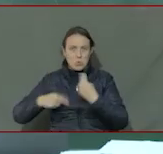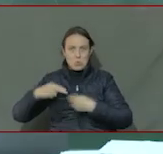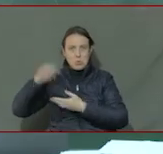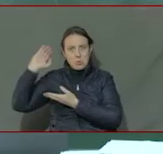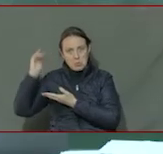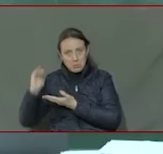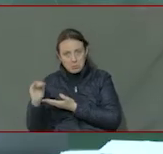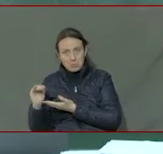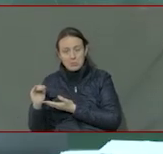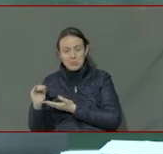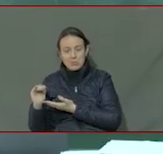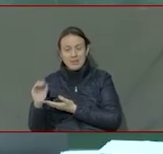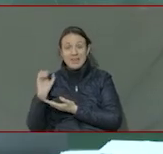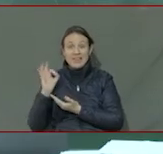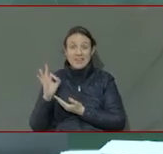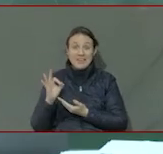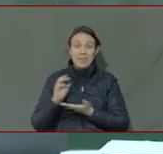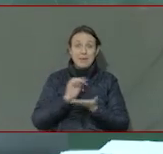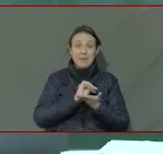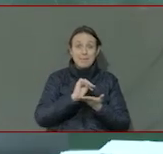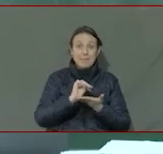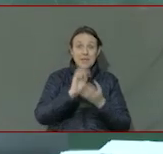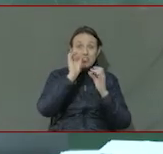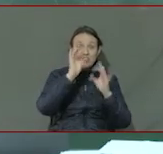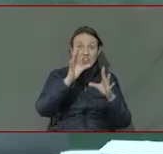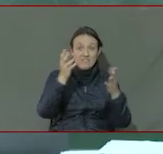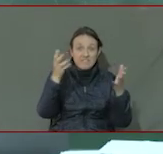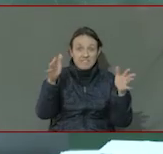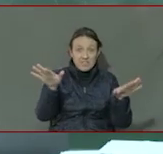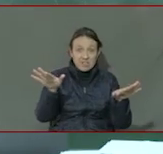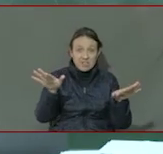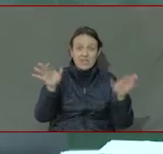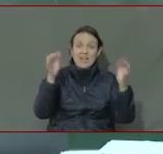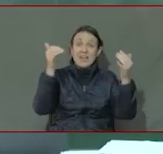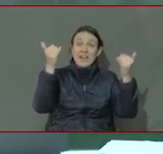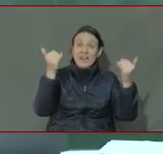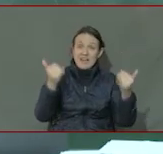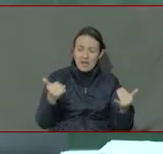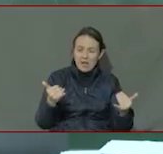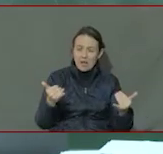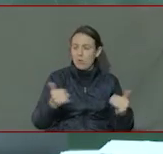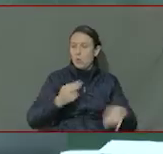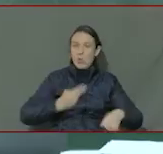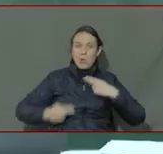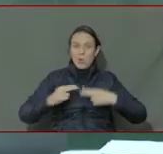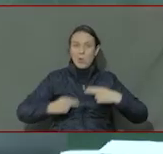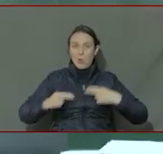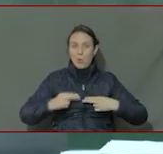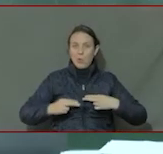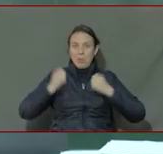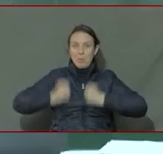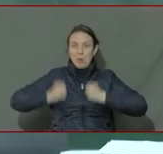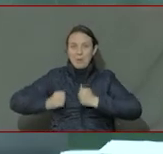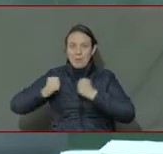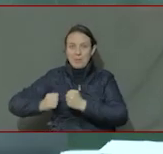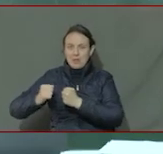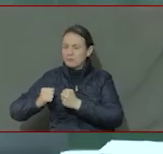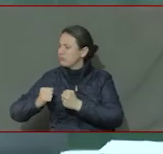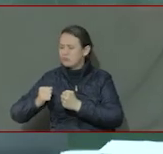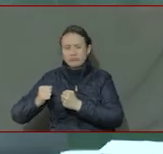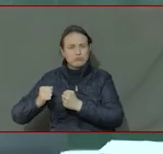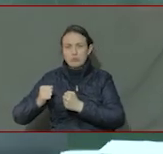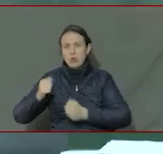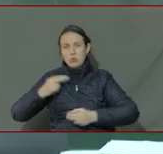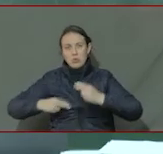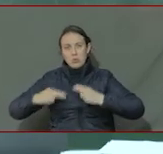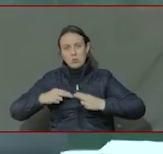the response is there, doesn't make sense for a messenger to keep on giving the same message over and over. So once insulin